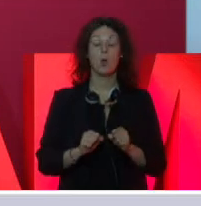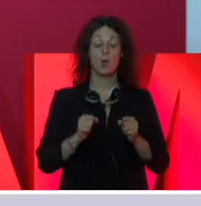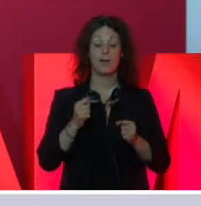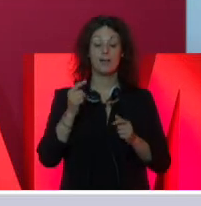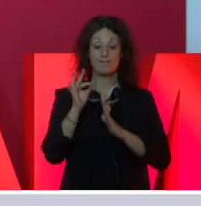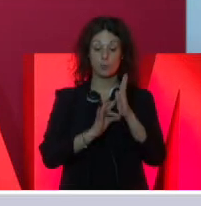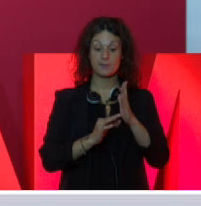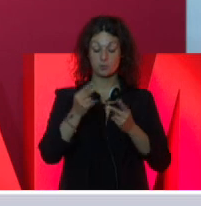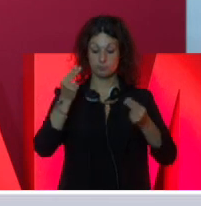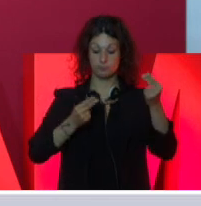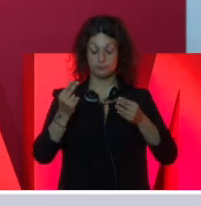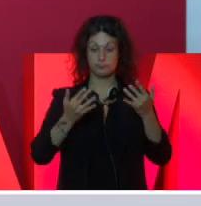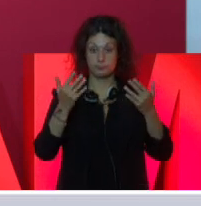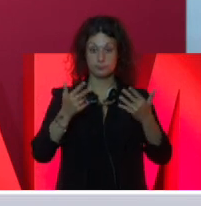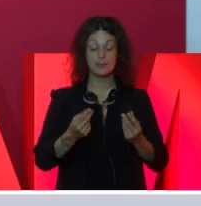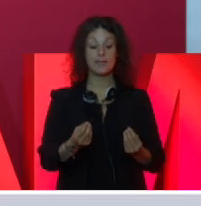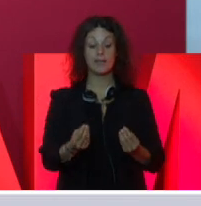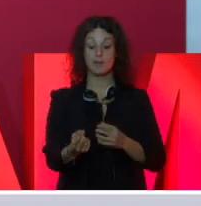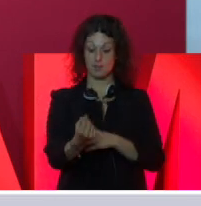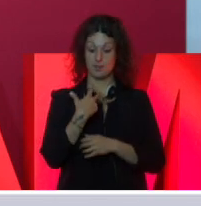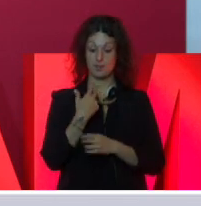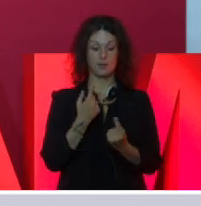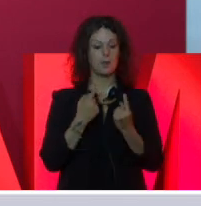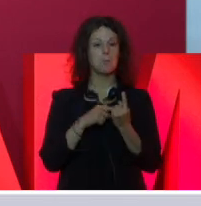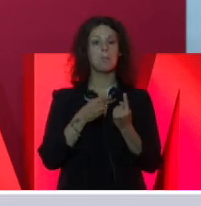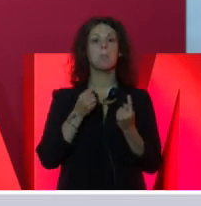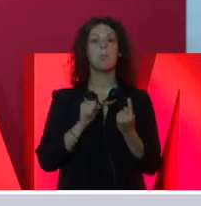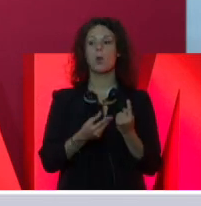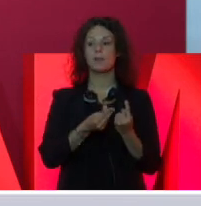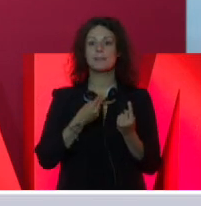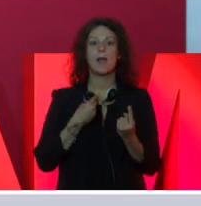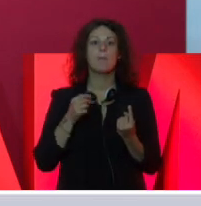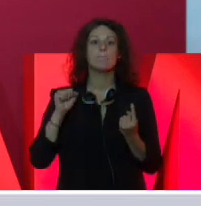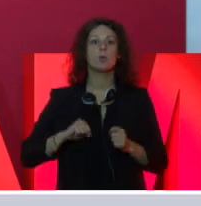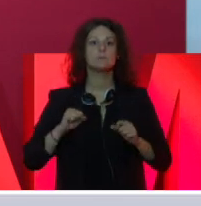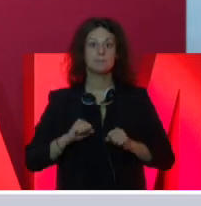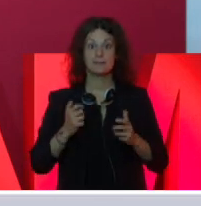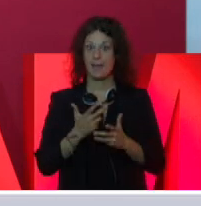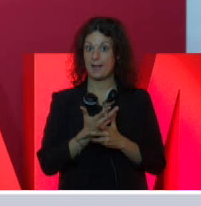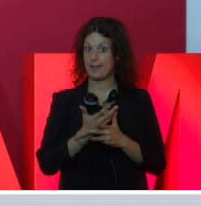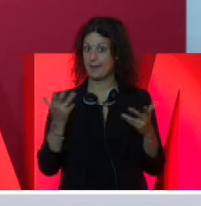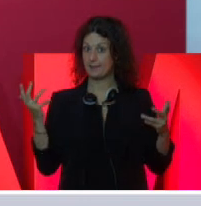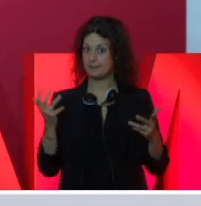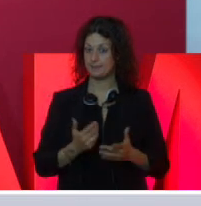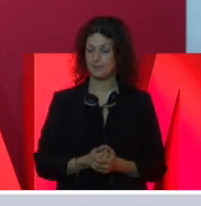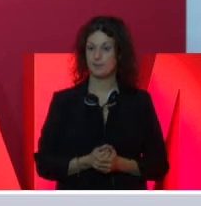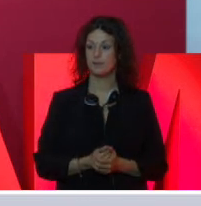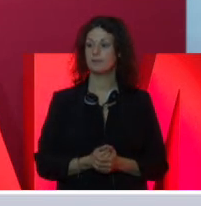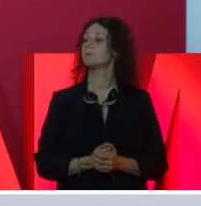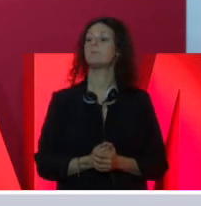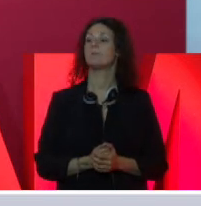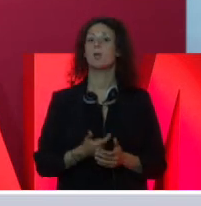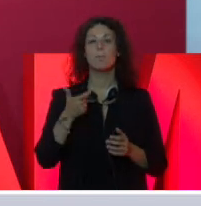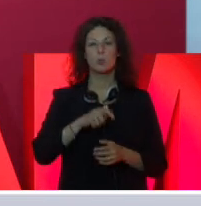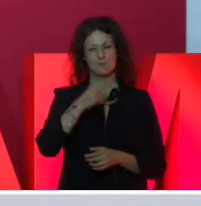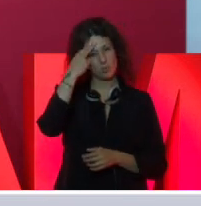big opportunity in this case, because with data science, in most cases, we have the ability to put together